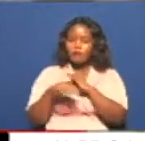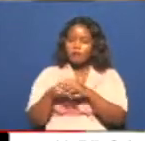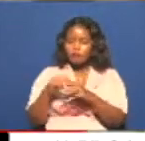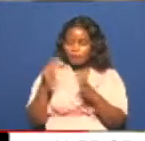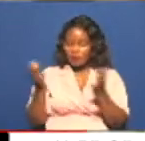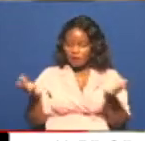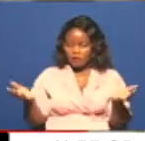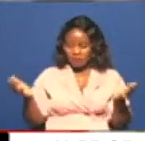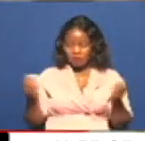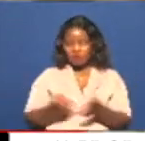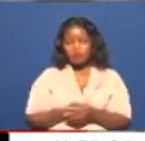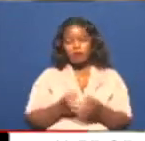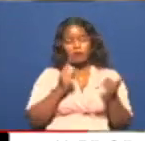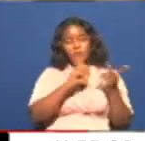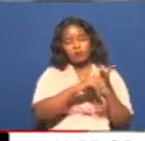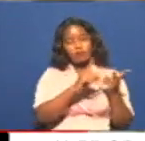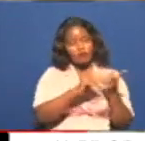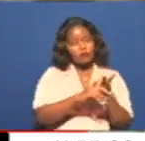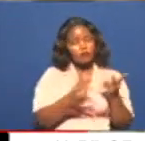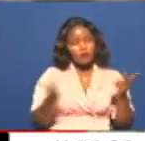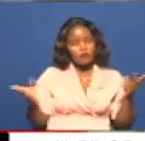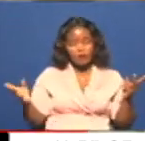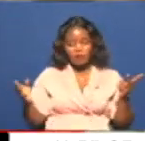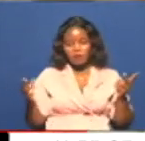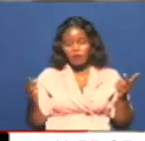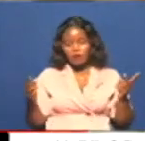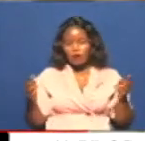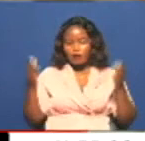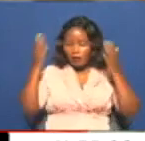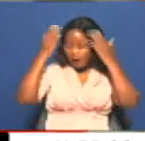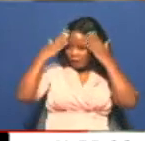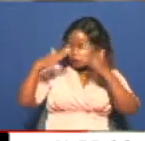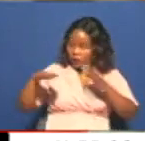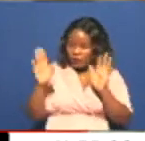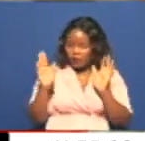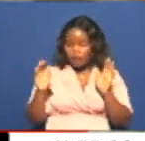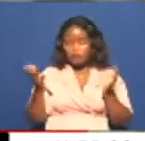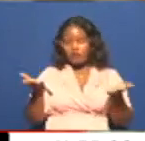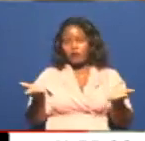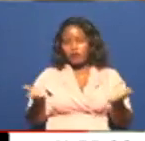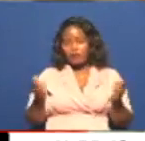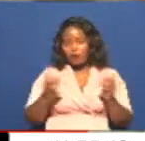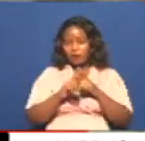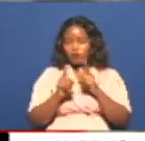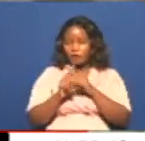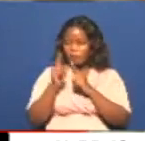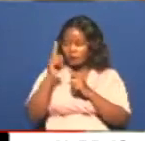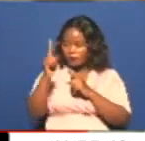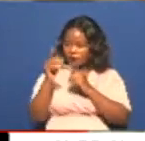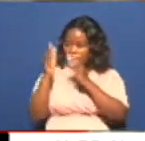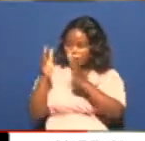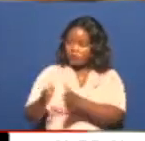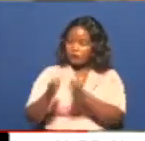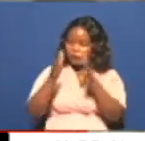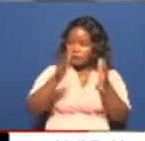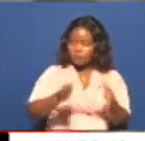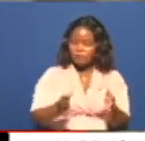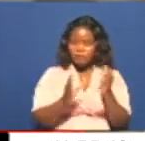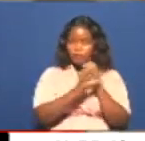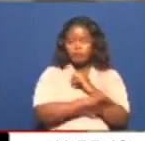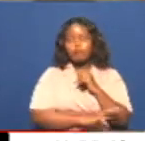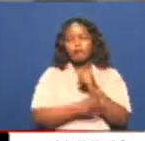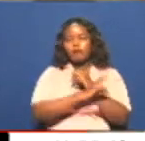two, I think it's not really about sensitization, because mm-hmm. every person in the country knows that there is